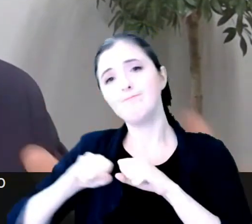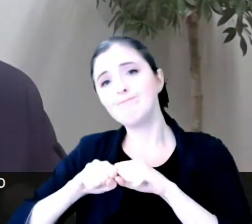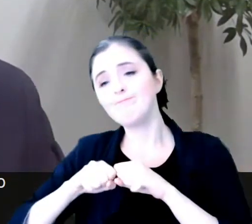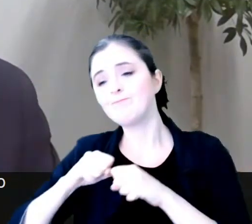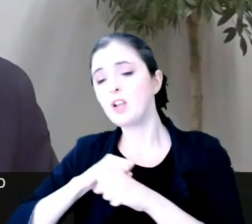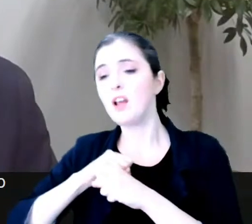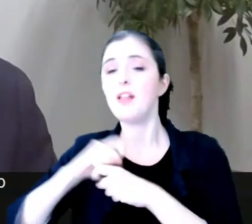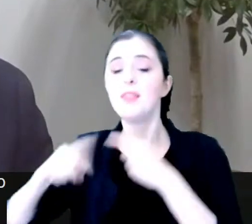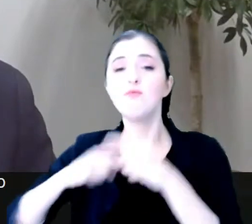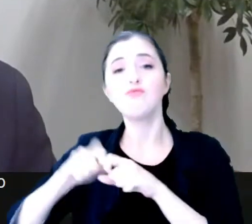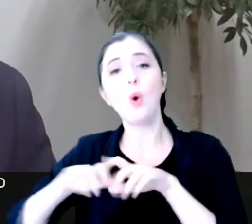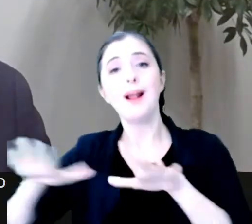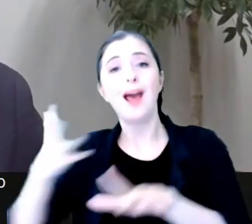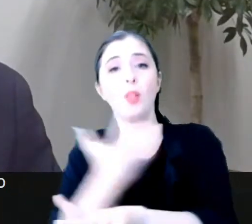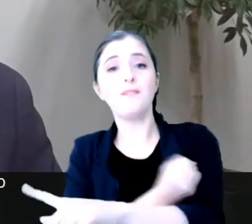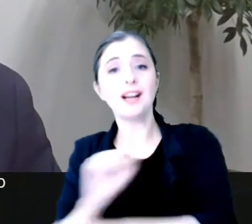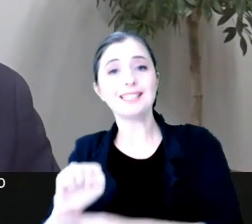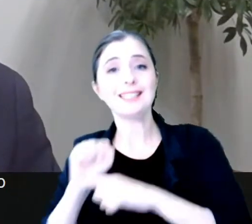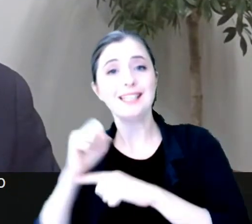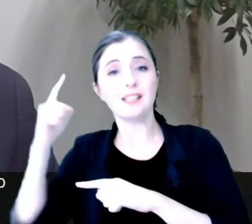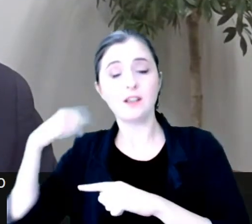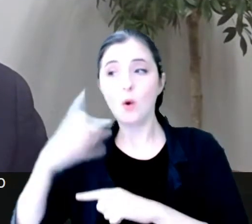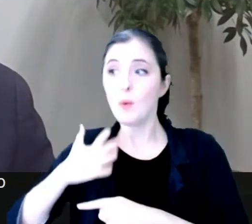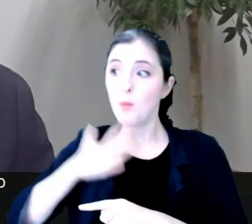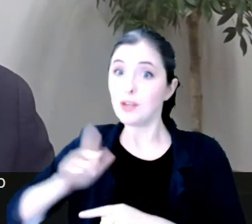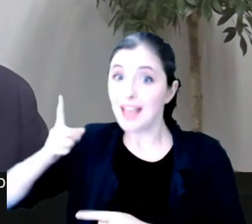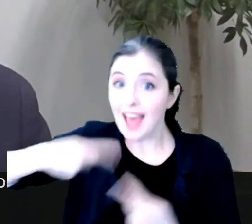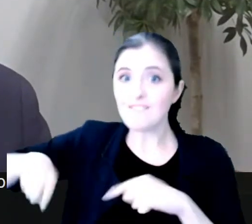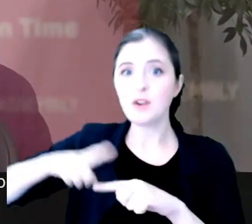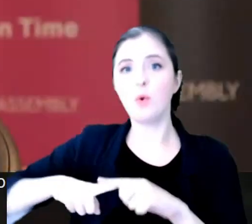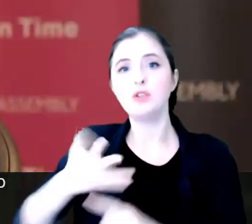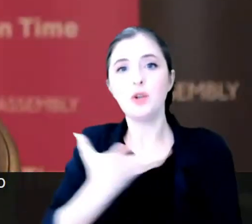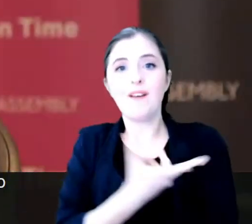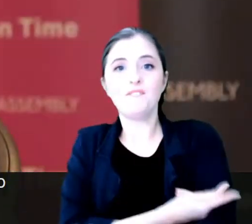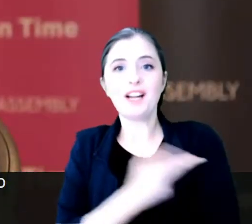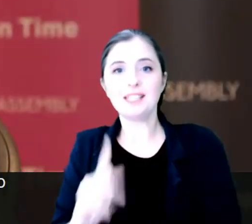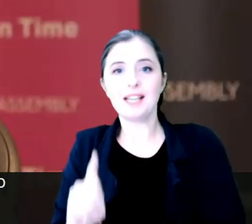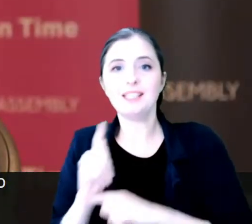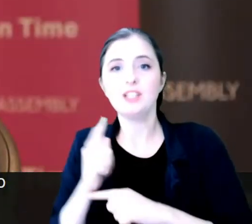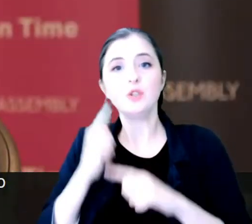want everyone to receive the vaccine as soon as possible. Thank you.